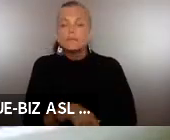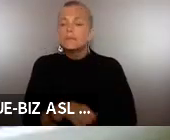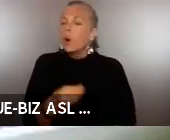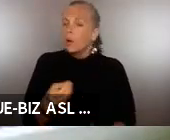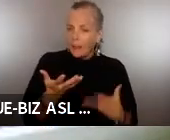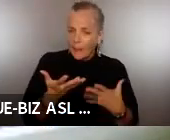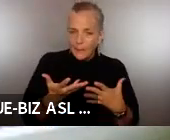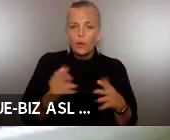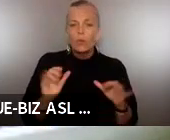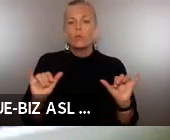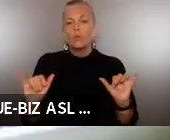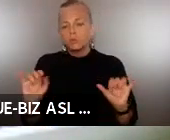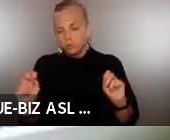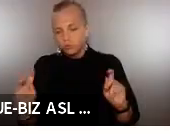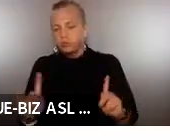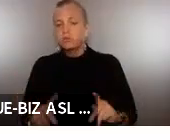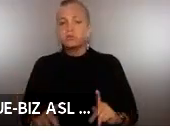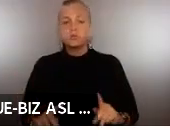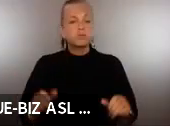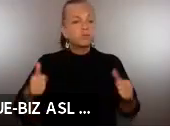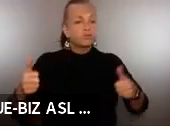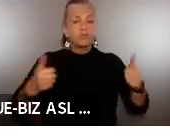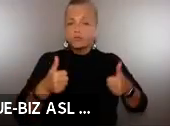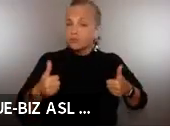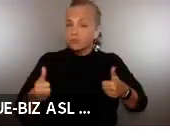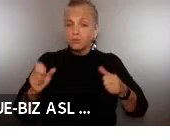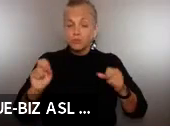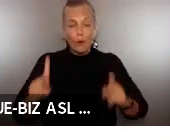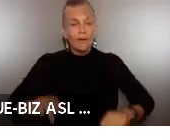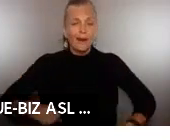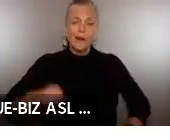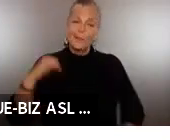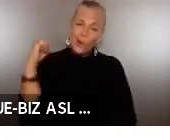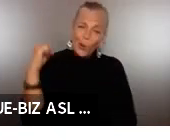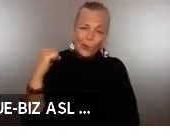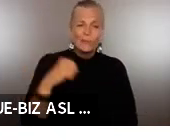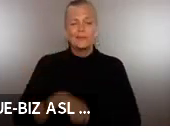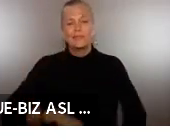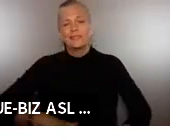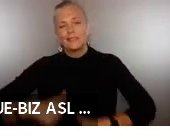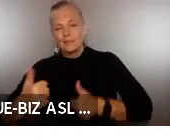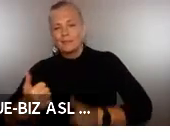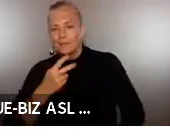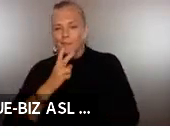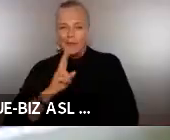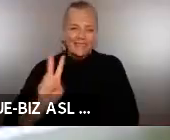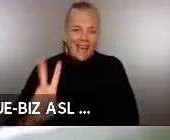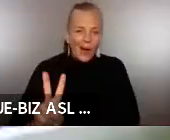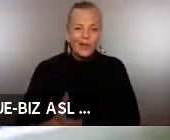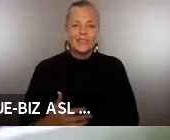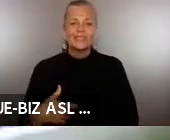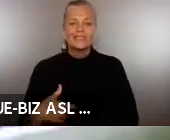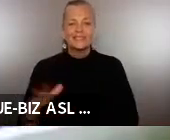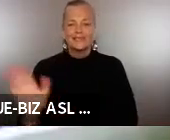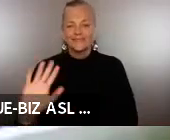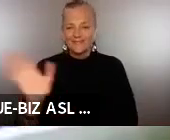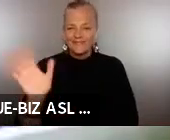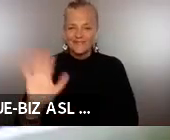Perfect. All right. All right. Thank you both. Thank you. Have a good one.